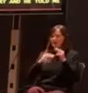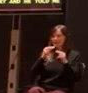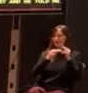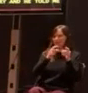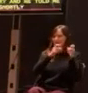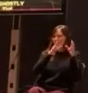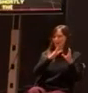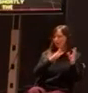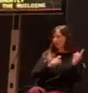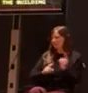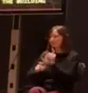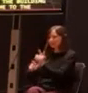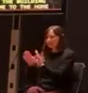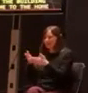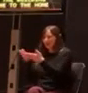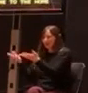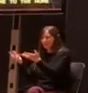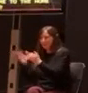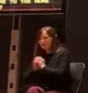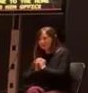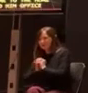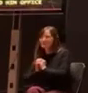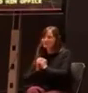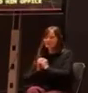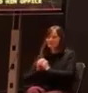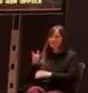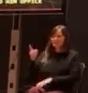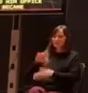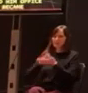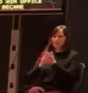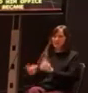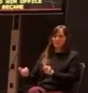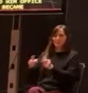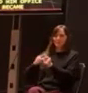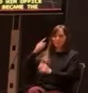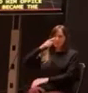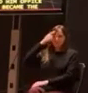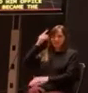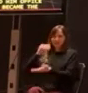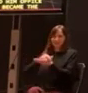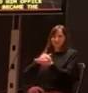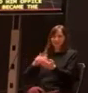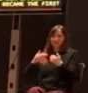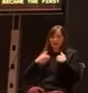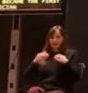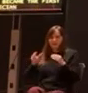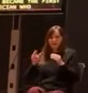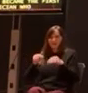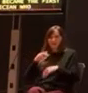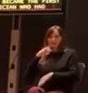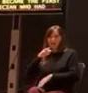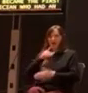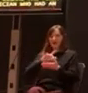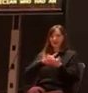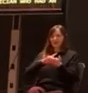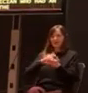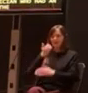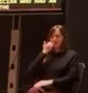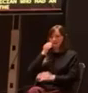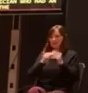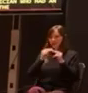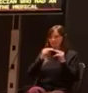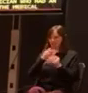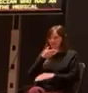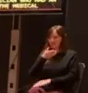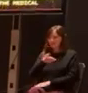office space. He became the first Black physician to have an office in the medical dental building